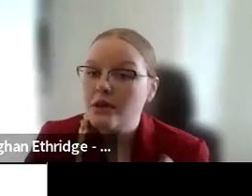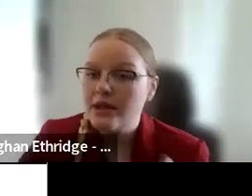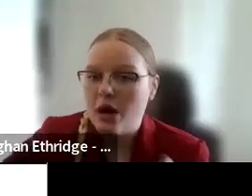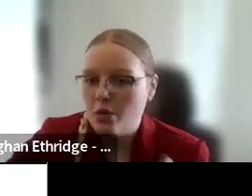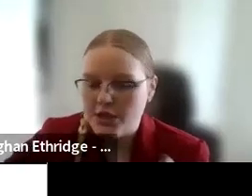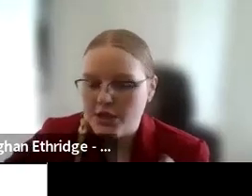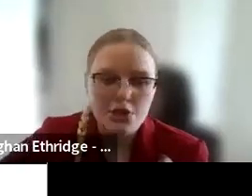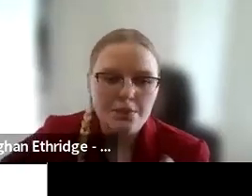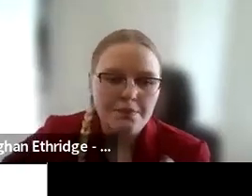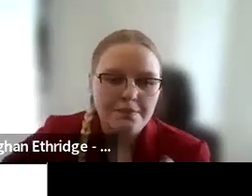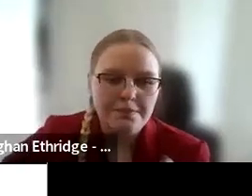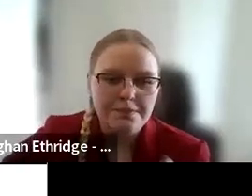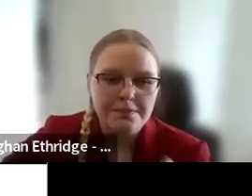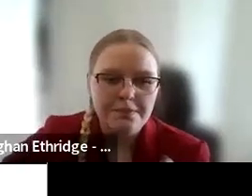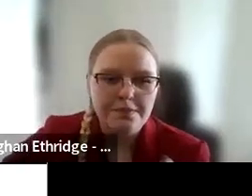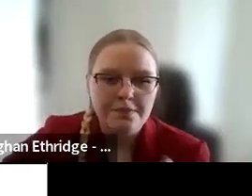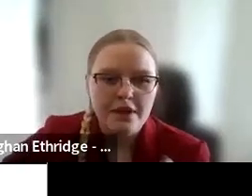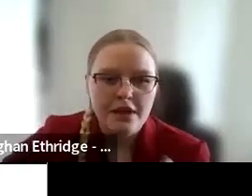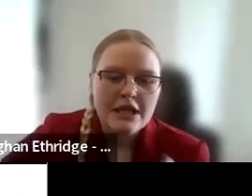and generally what we do.